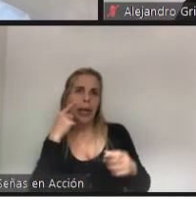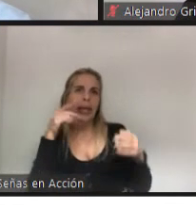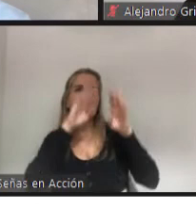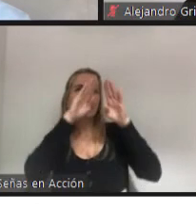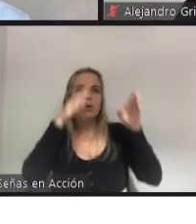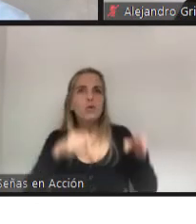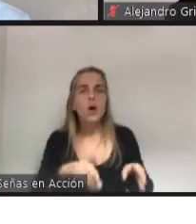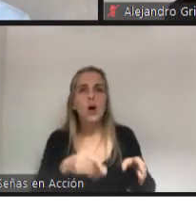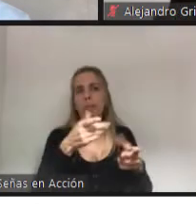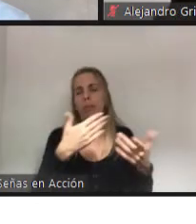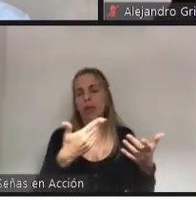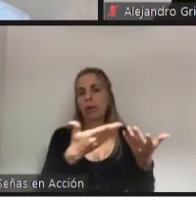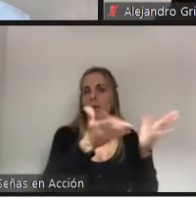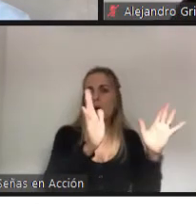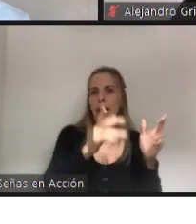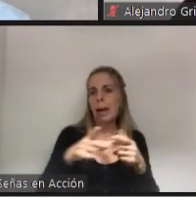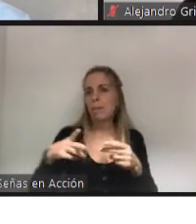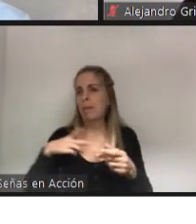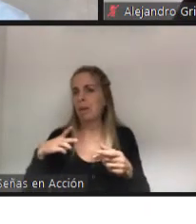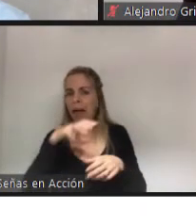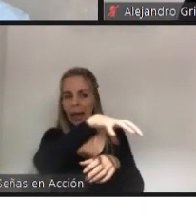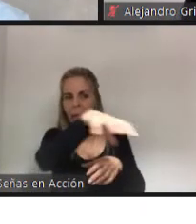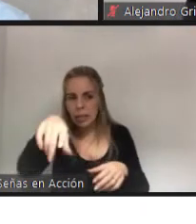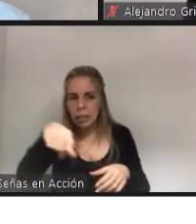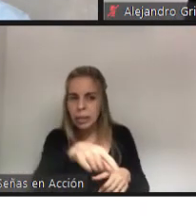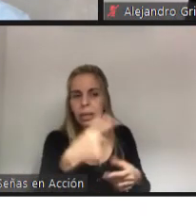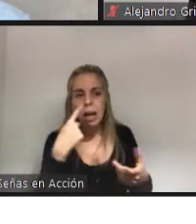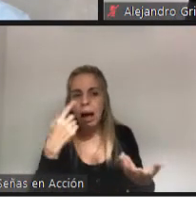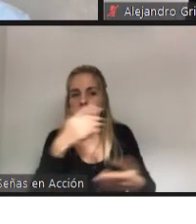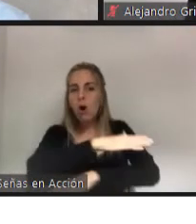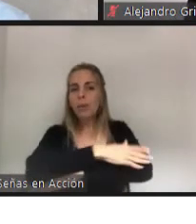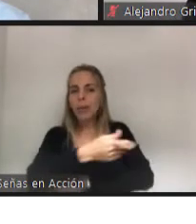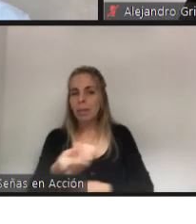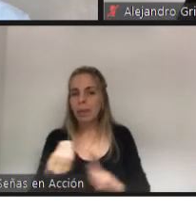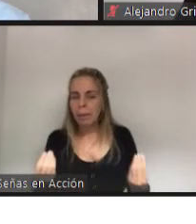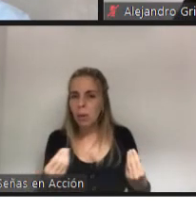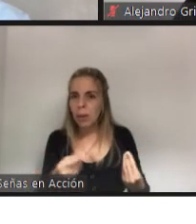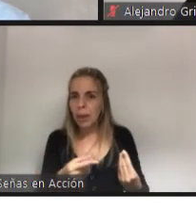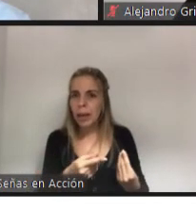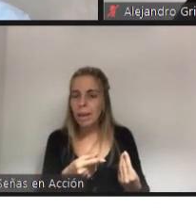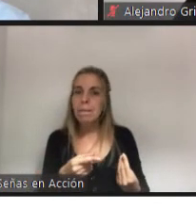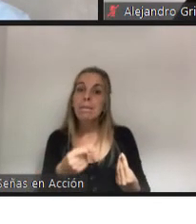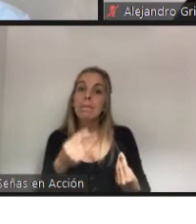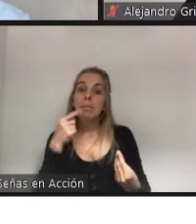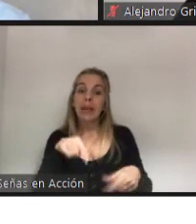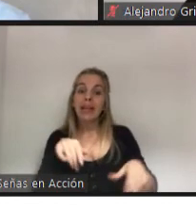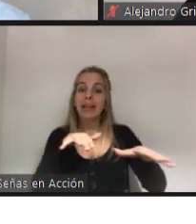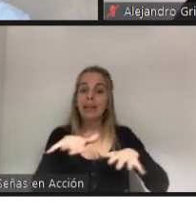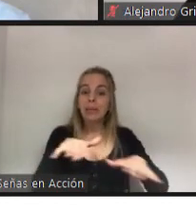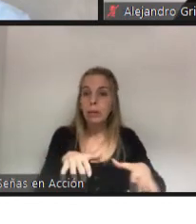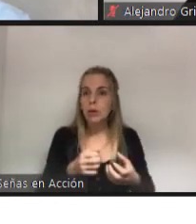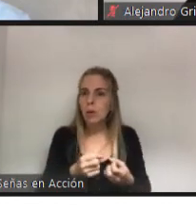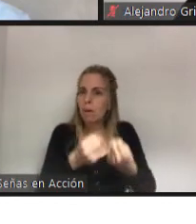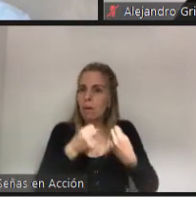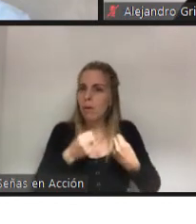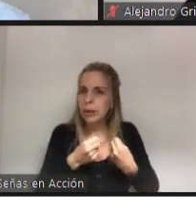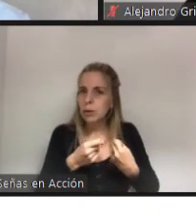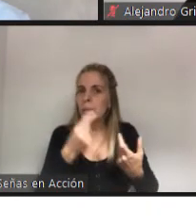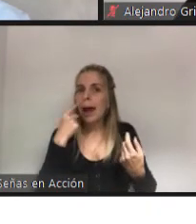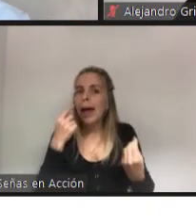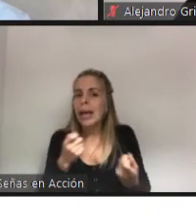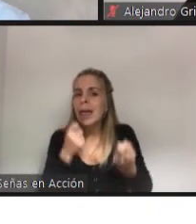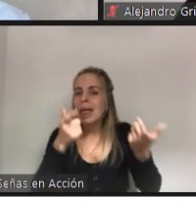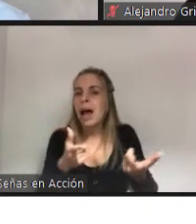institutions, private and public institutions, that is, of bringing and making an effort in order to